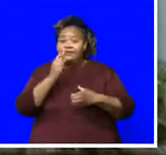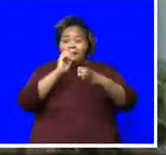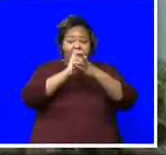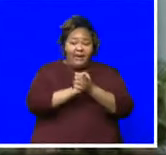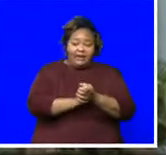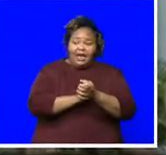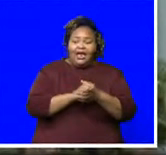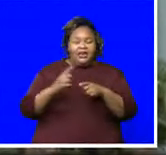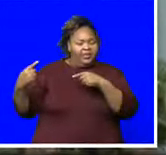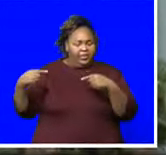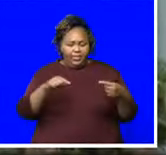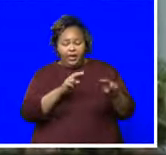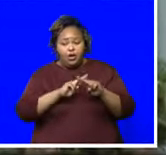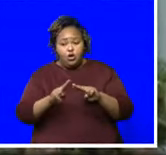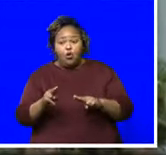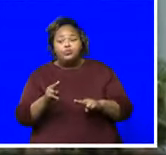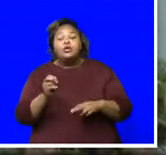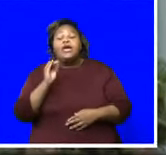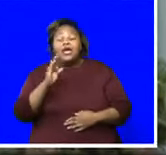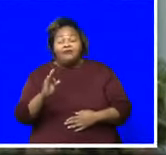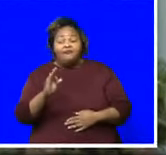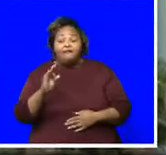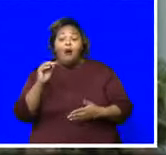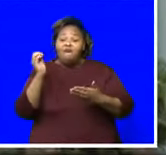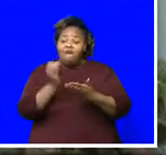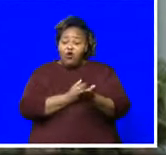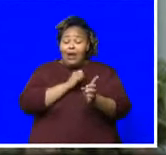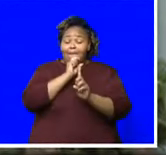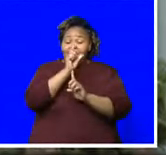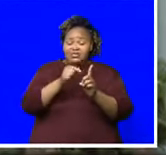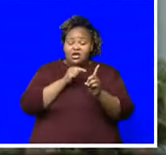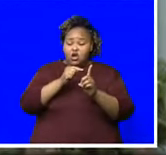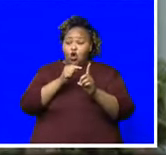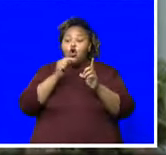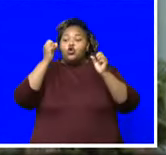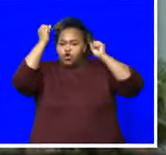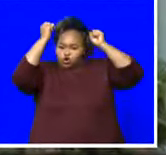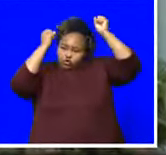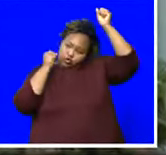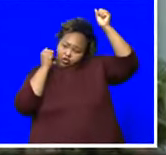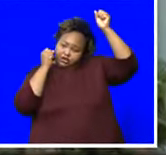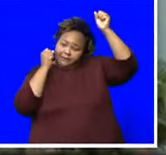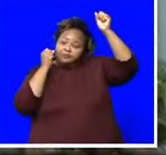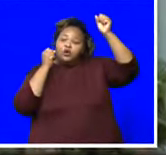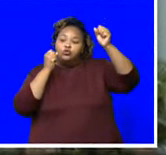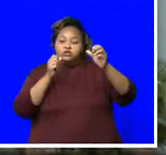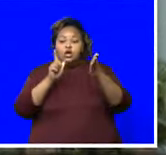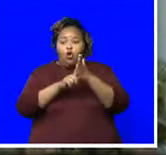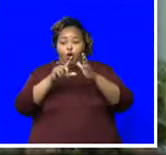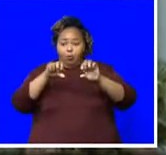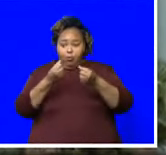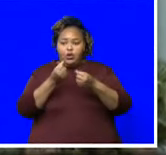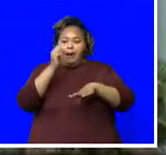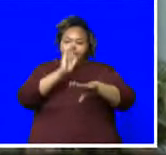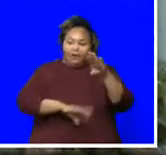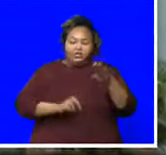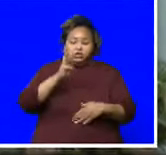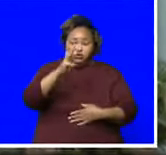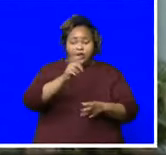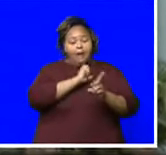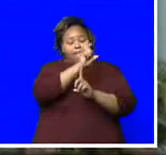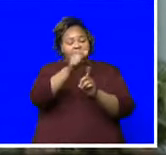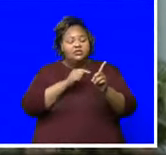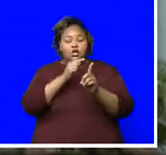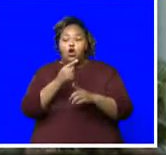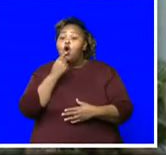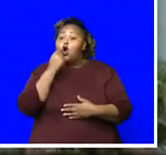kukhona vele amasotsha noma ke lisotsha lelisebenze ngesancele leta ubhekana nemithetho fakuthe uthi njengoba lendzaba seyisemthethweni